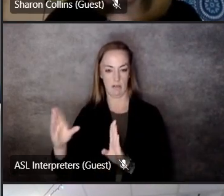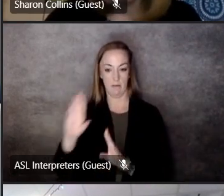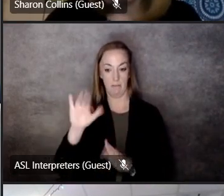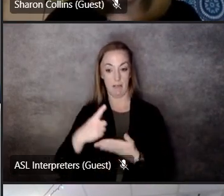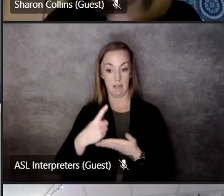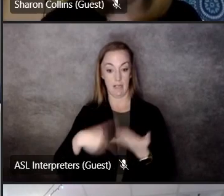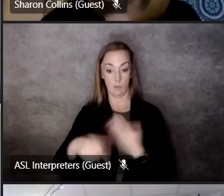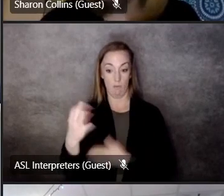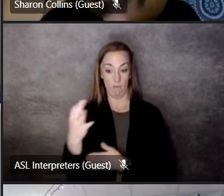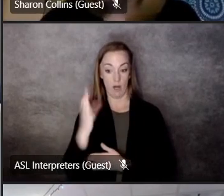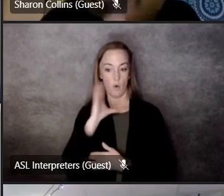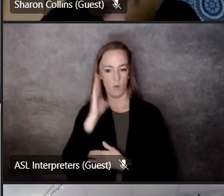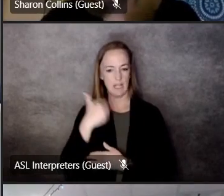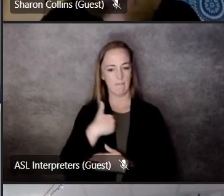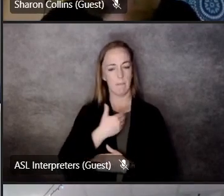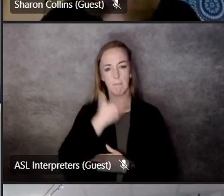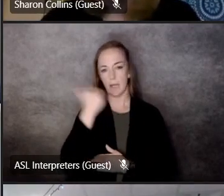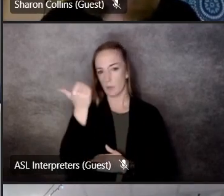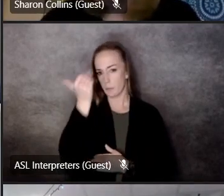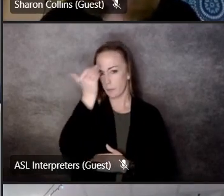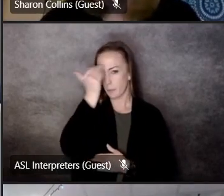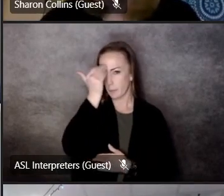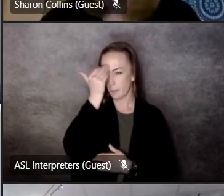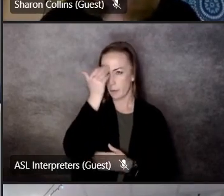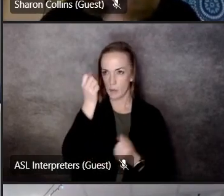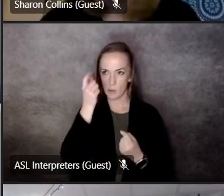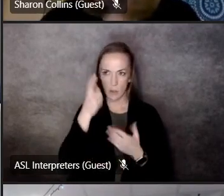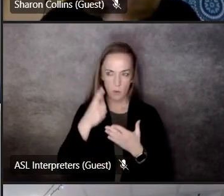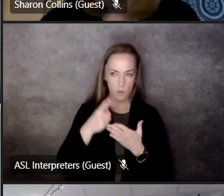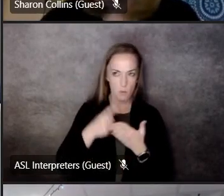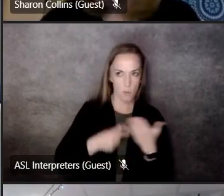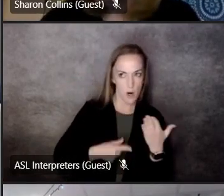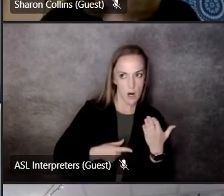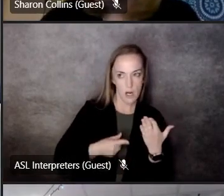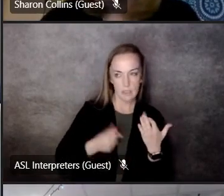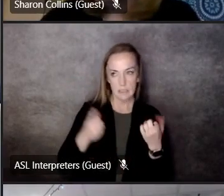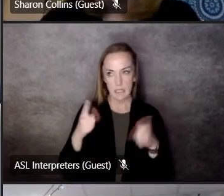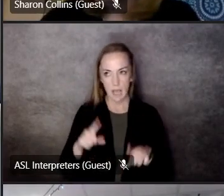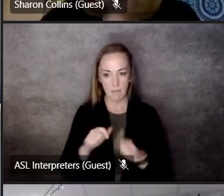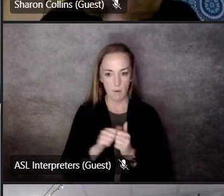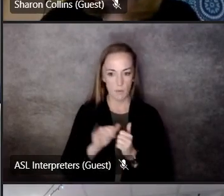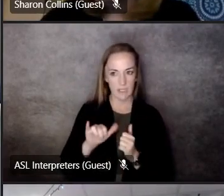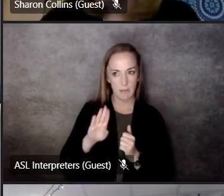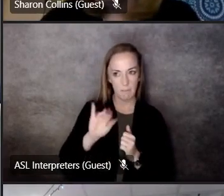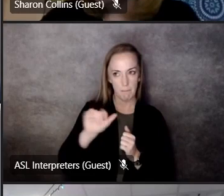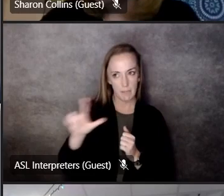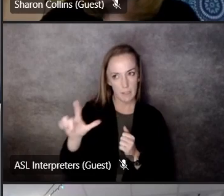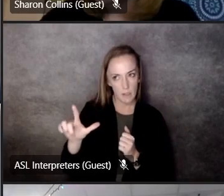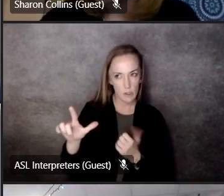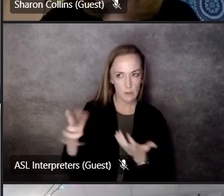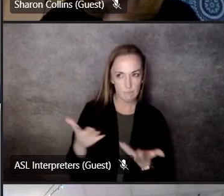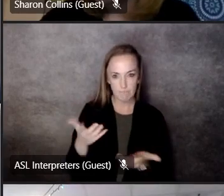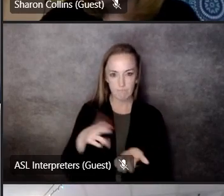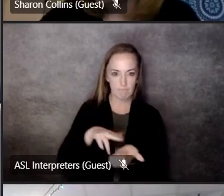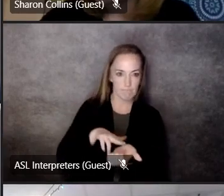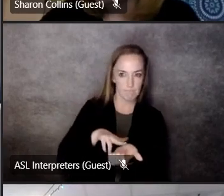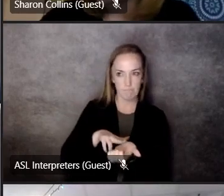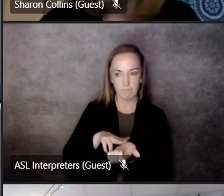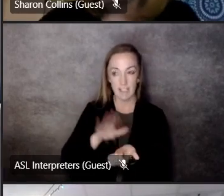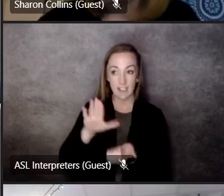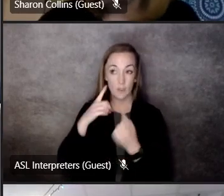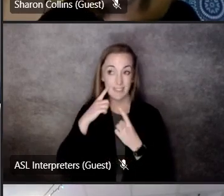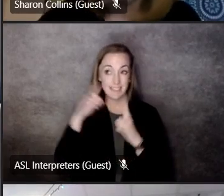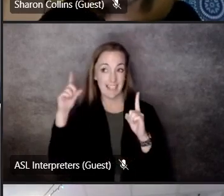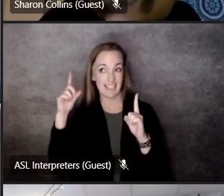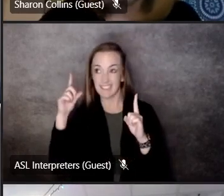better view, if you will, of where the bills stand and their success or lack thereof.